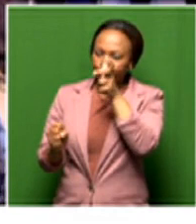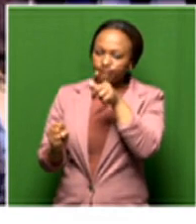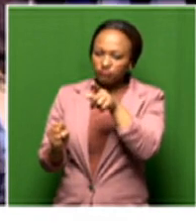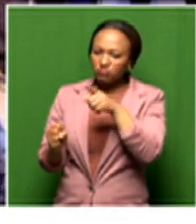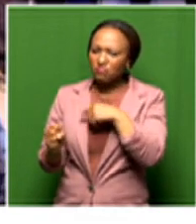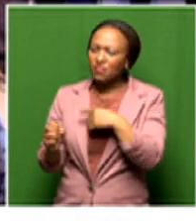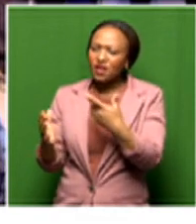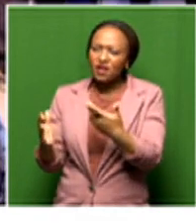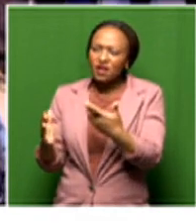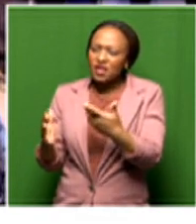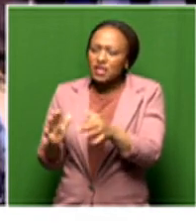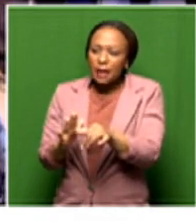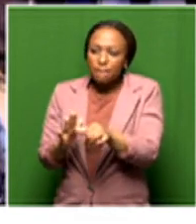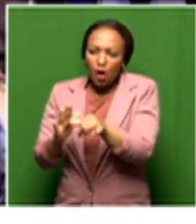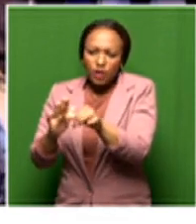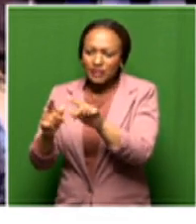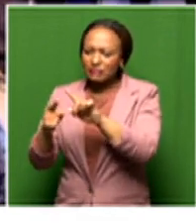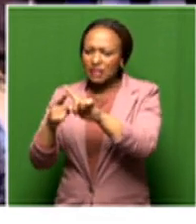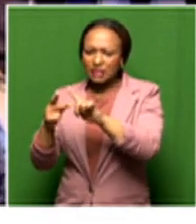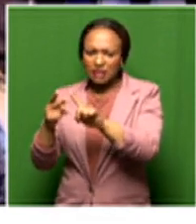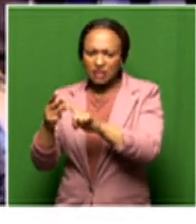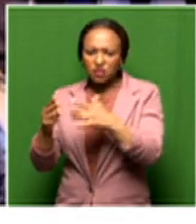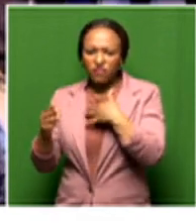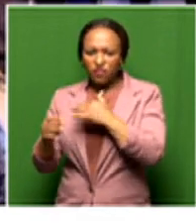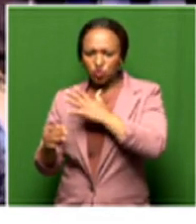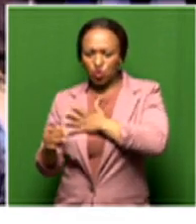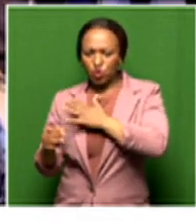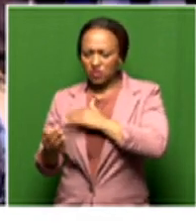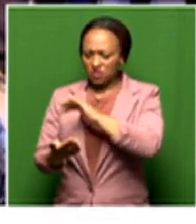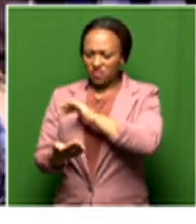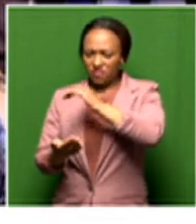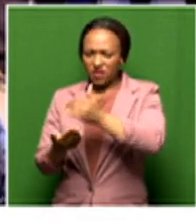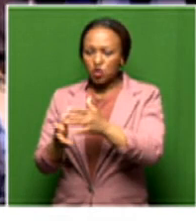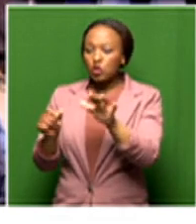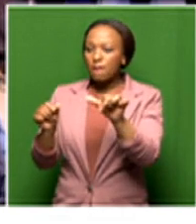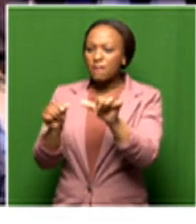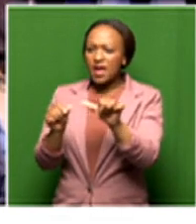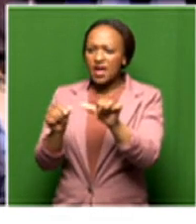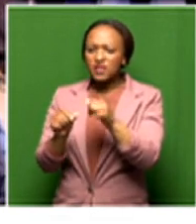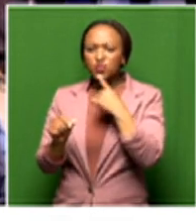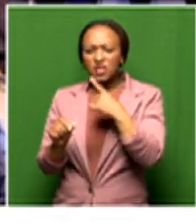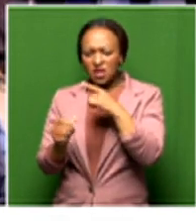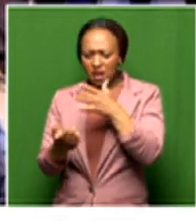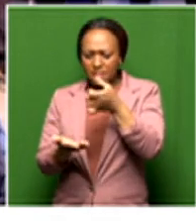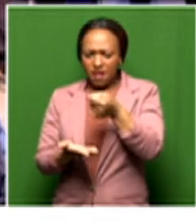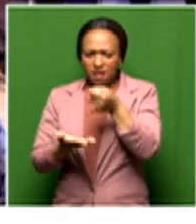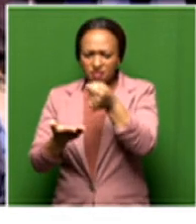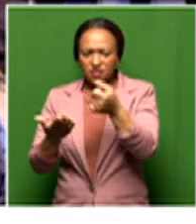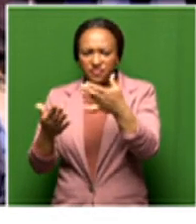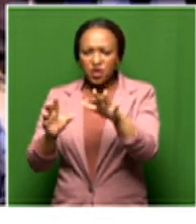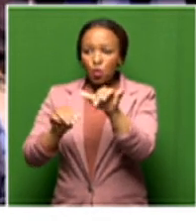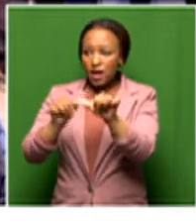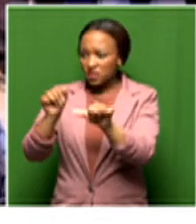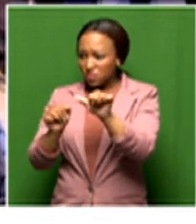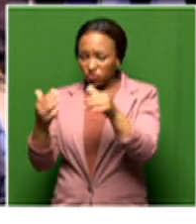What are the key indicators for you as the Solidarity Fund to measure the success of the fund? What sort of